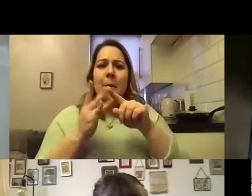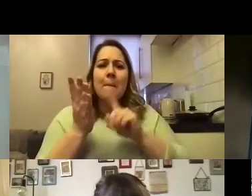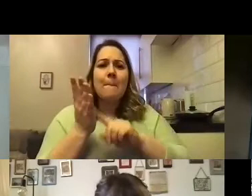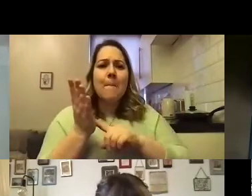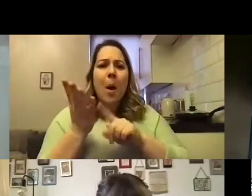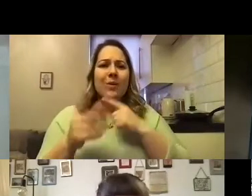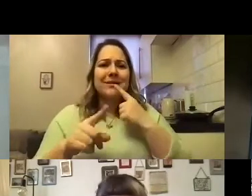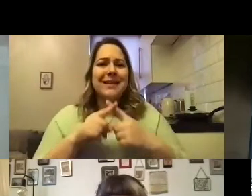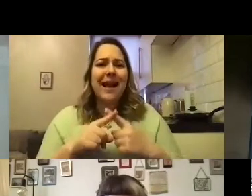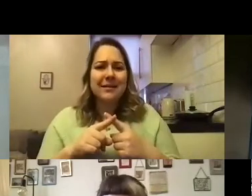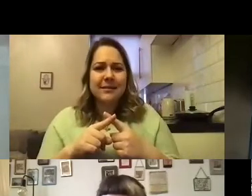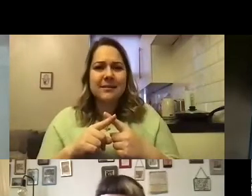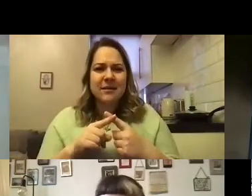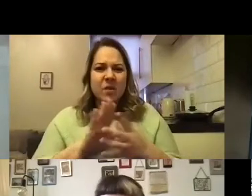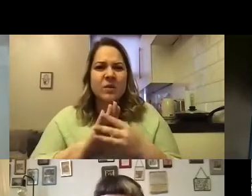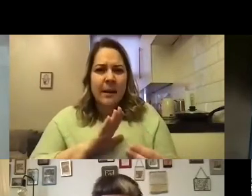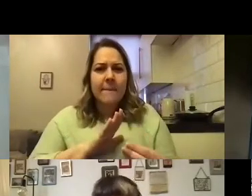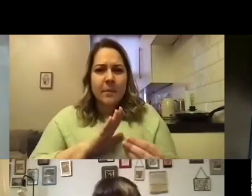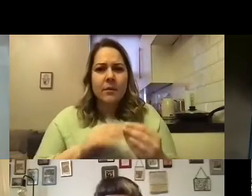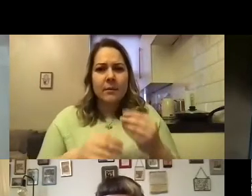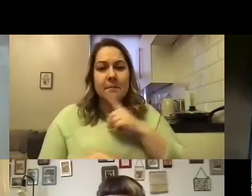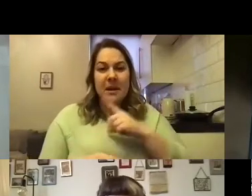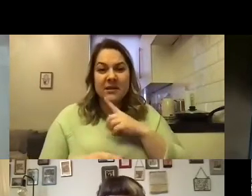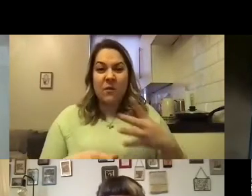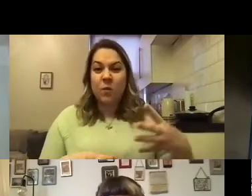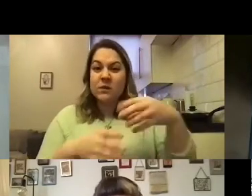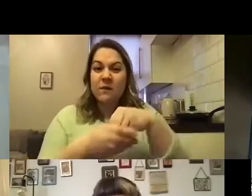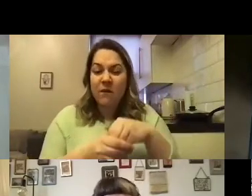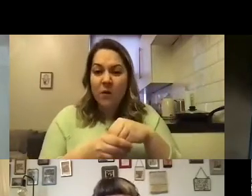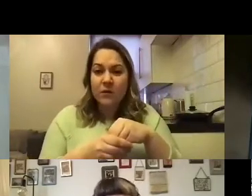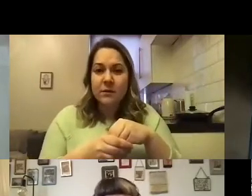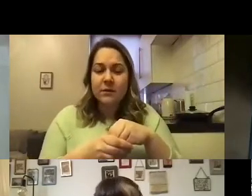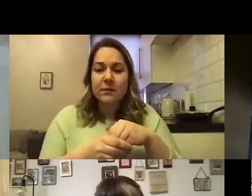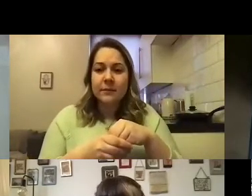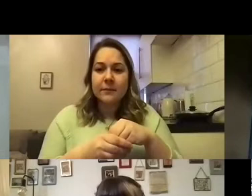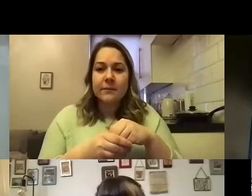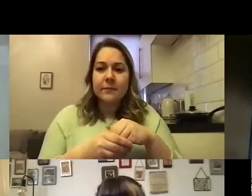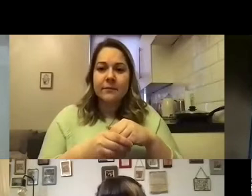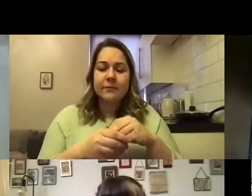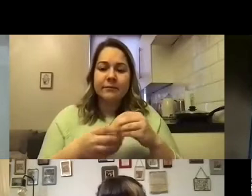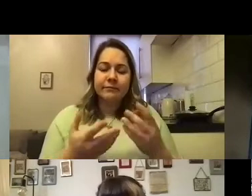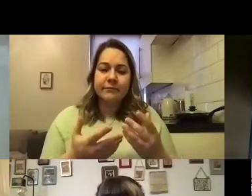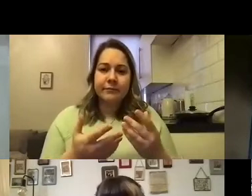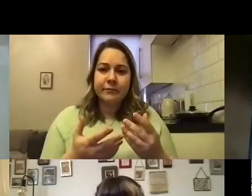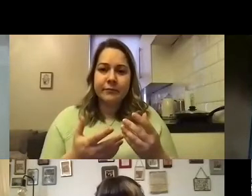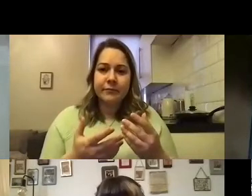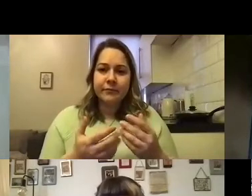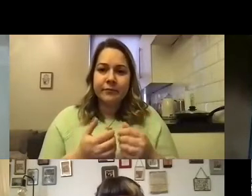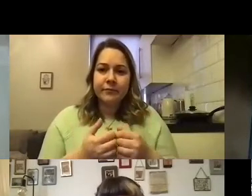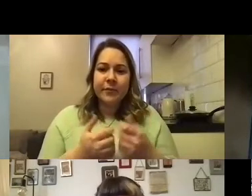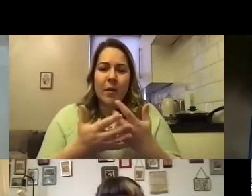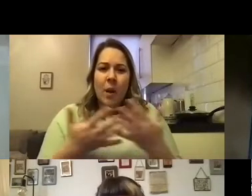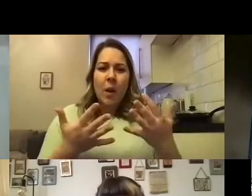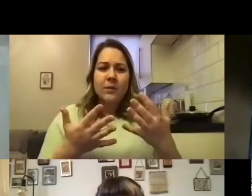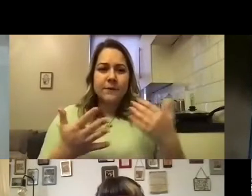so-called, that I, you know, I was on that sort of, I managed to get away before a lot of the really kind of more, you know, heavy stuff